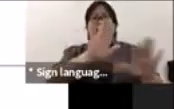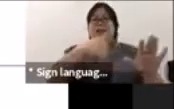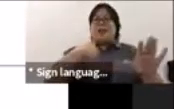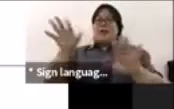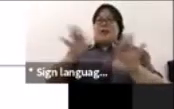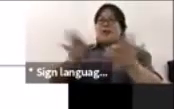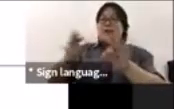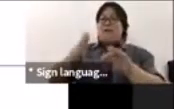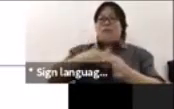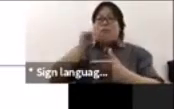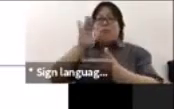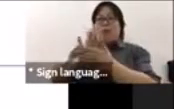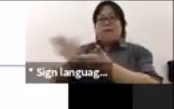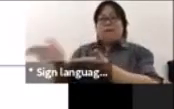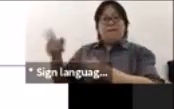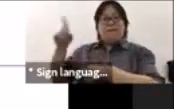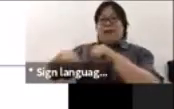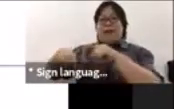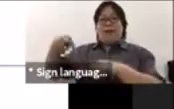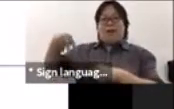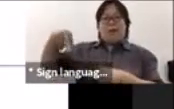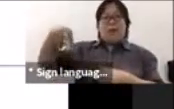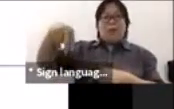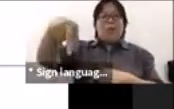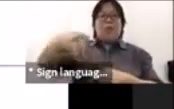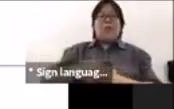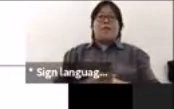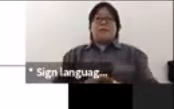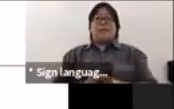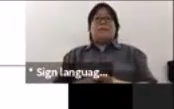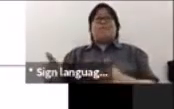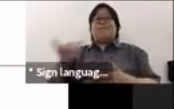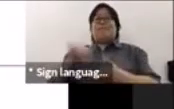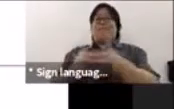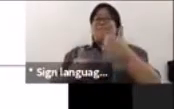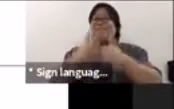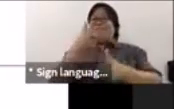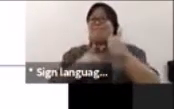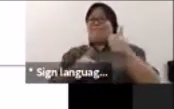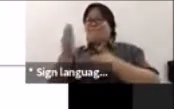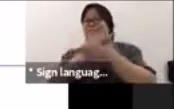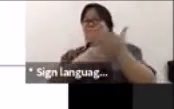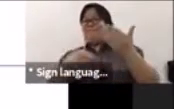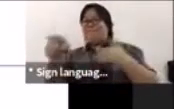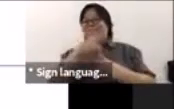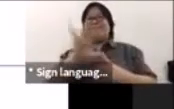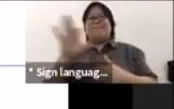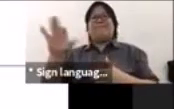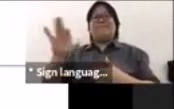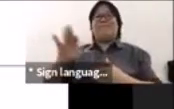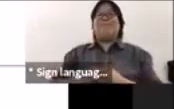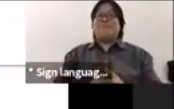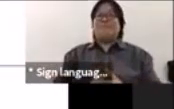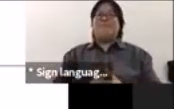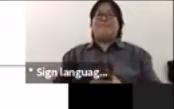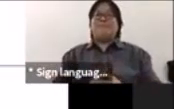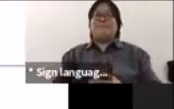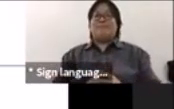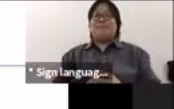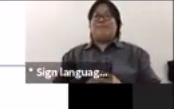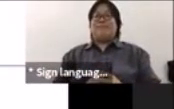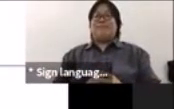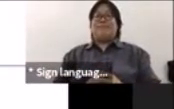wife is here. She cannot walk. So that is a problem that some wheelchair users that face at the Tuyu